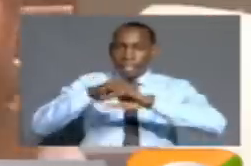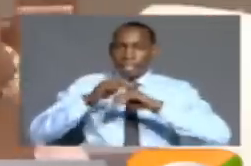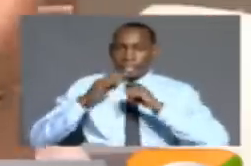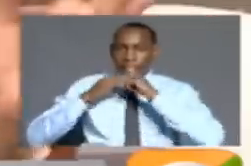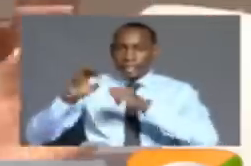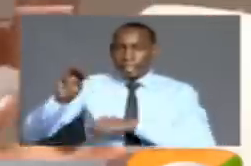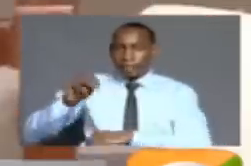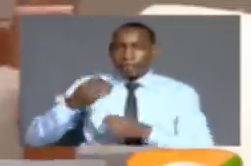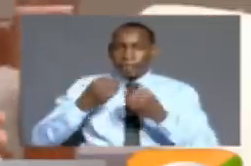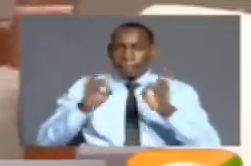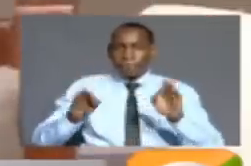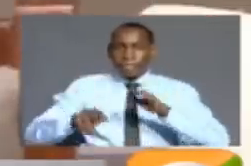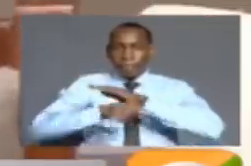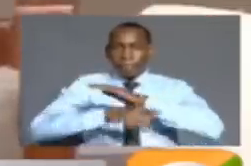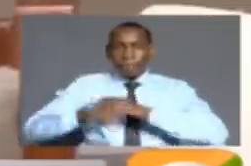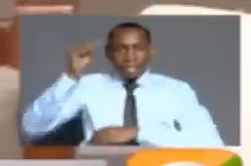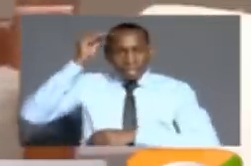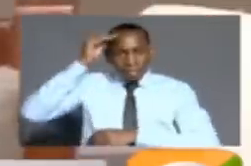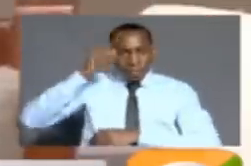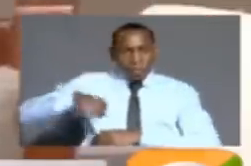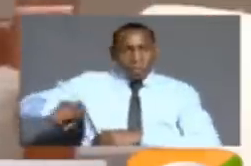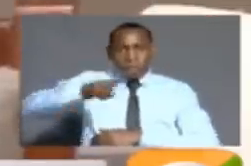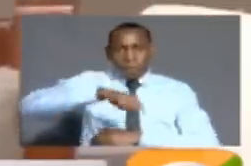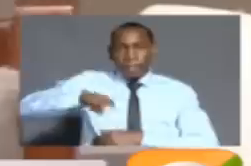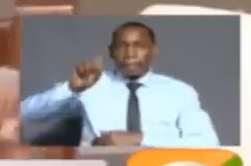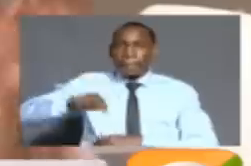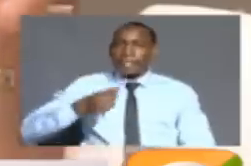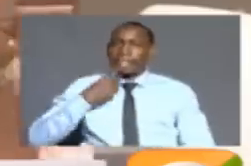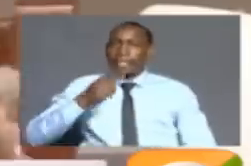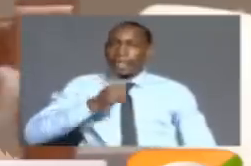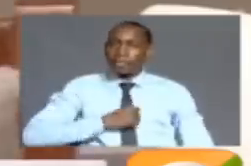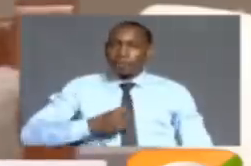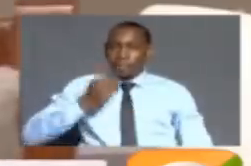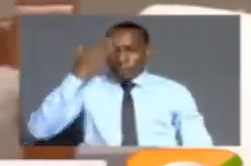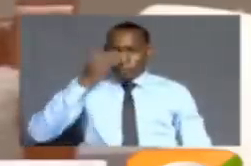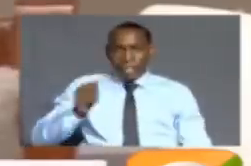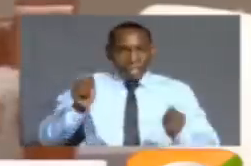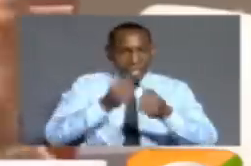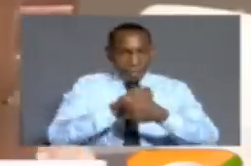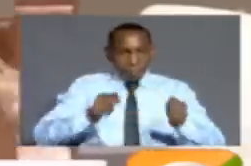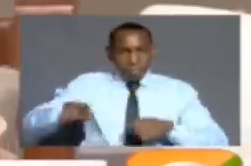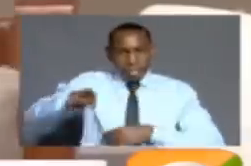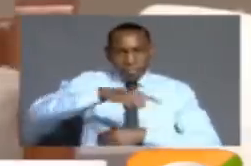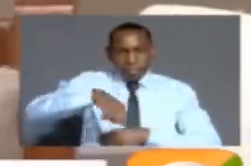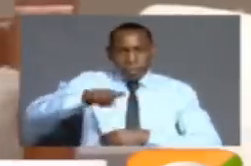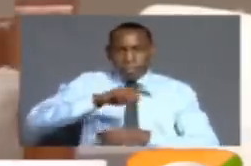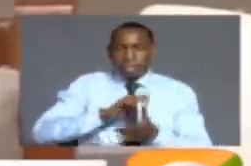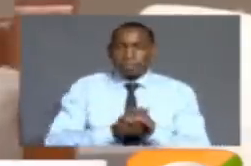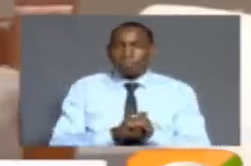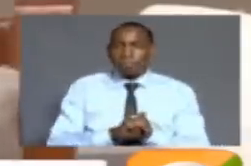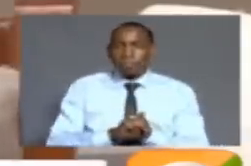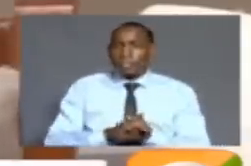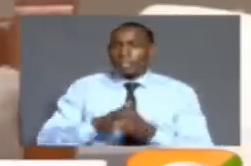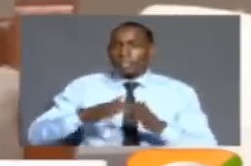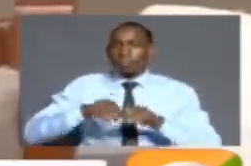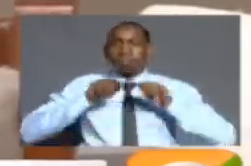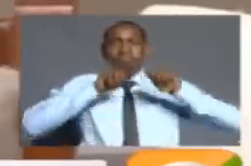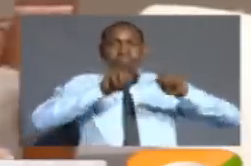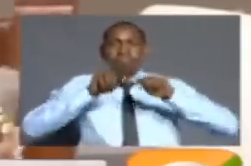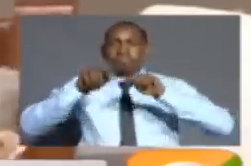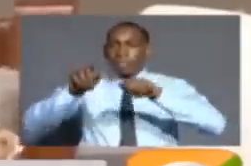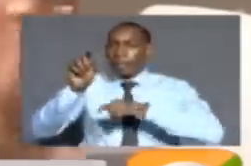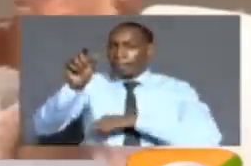for free primary education or whatever, we owe him an apology. Because we cannot also be jumping out there, lynching